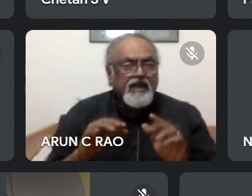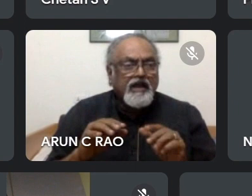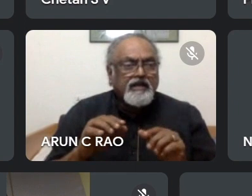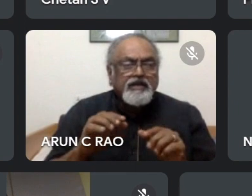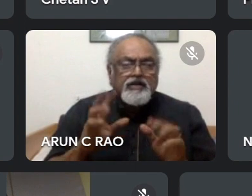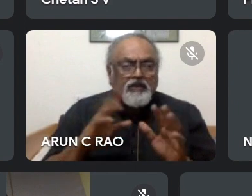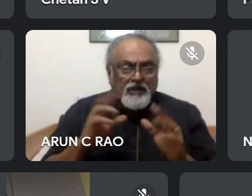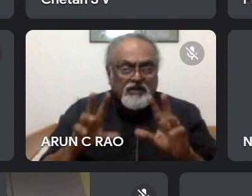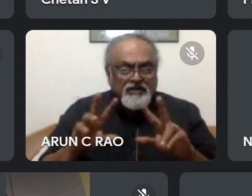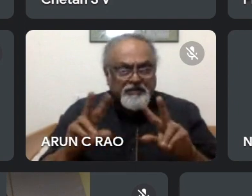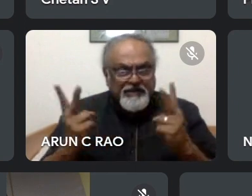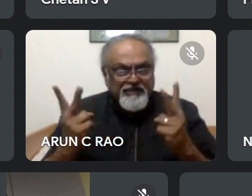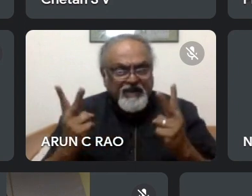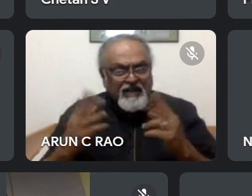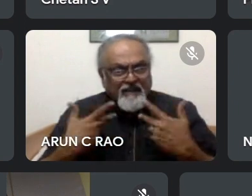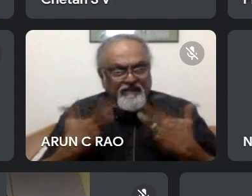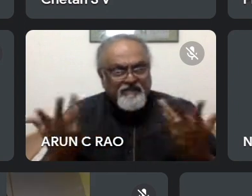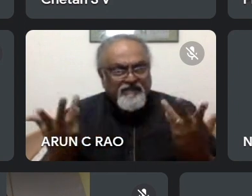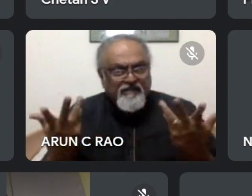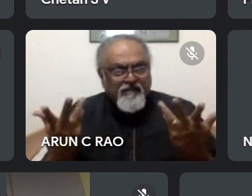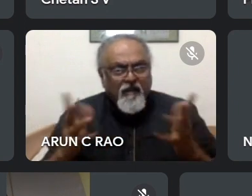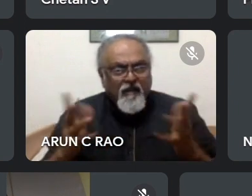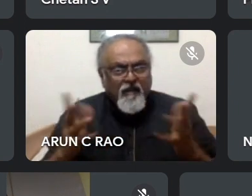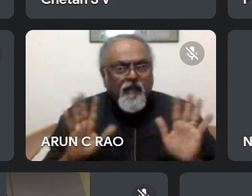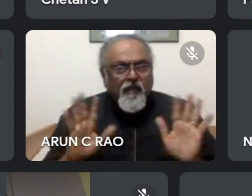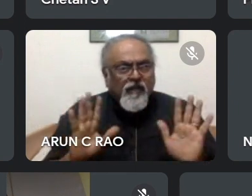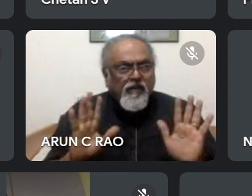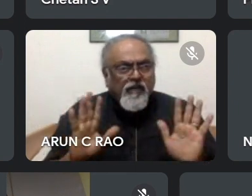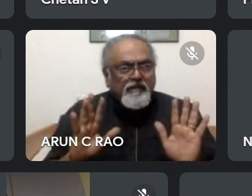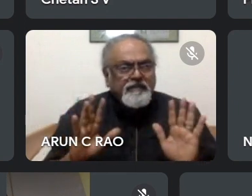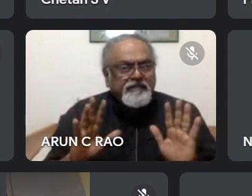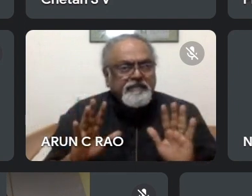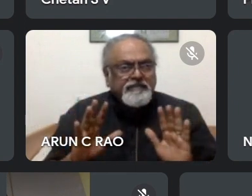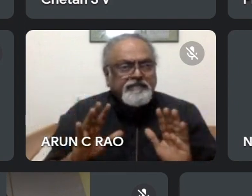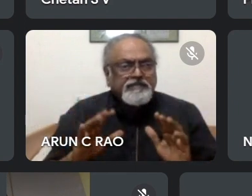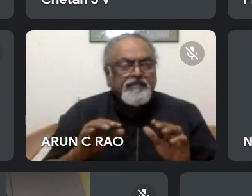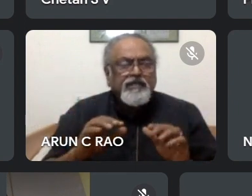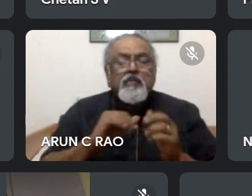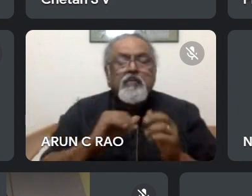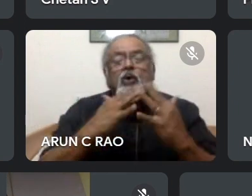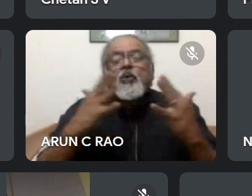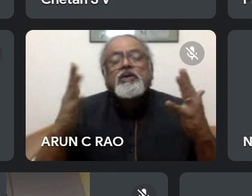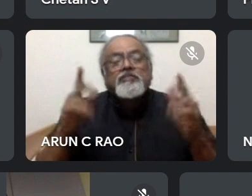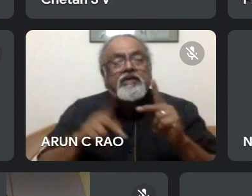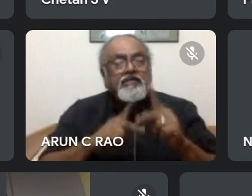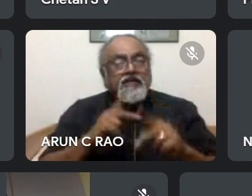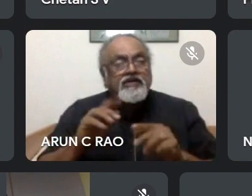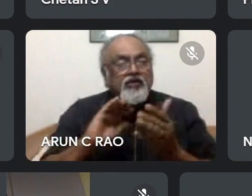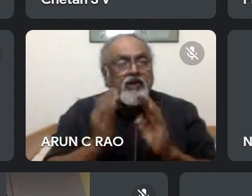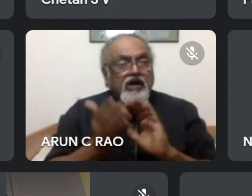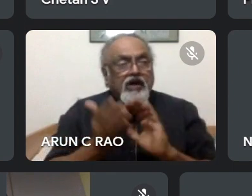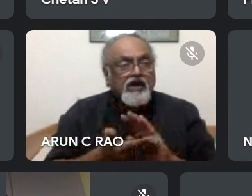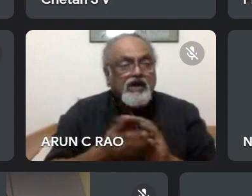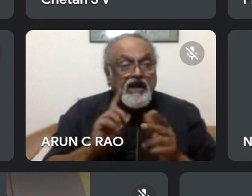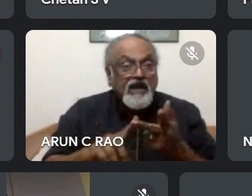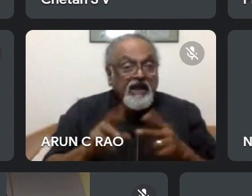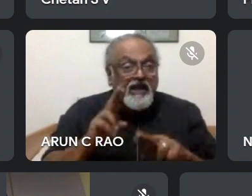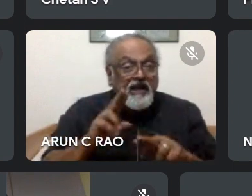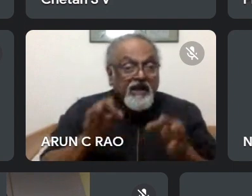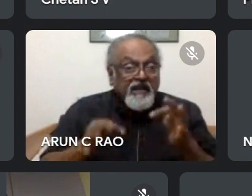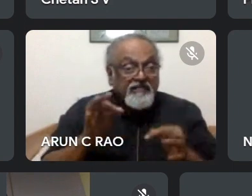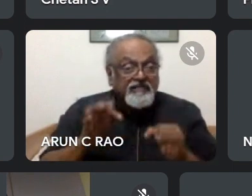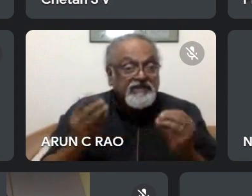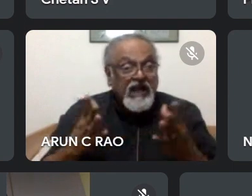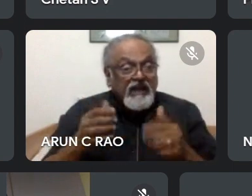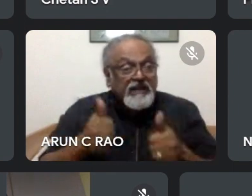any different. If you ask me personally, most of the people in the world, and if you start testing for